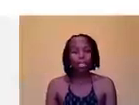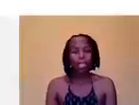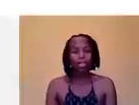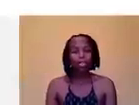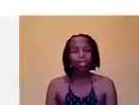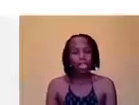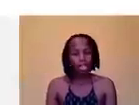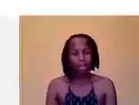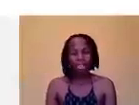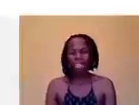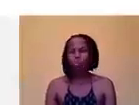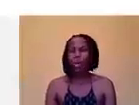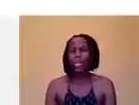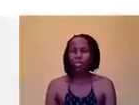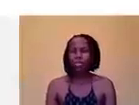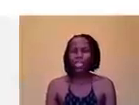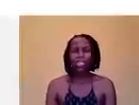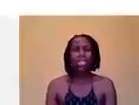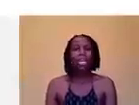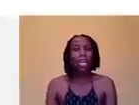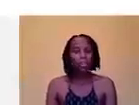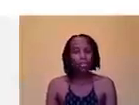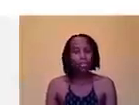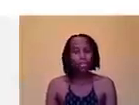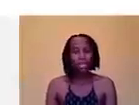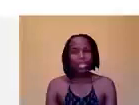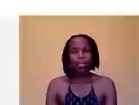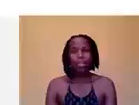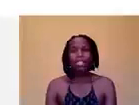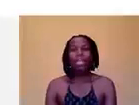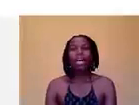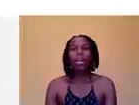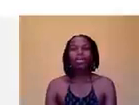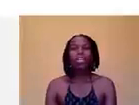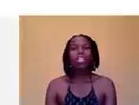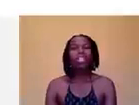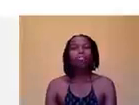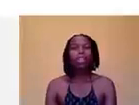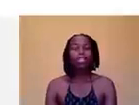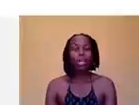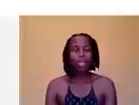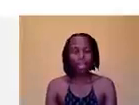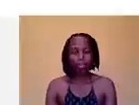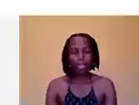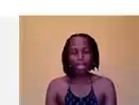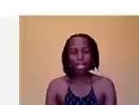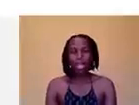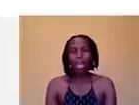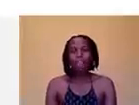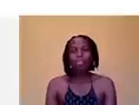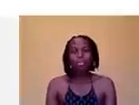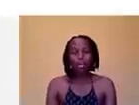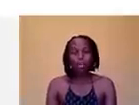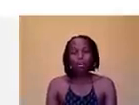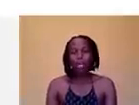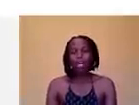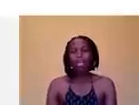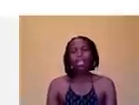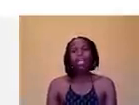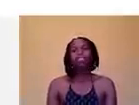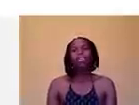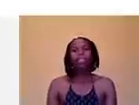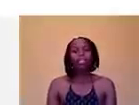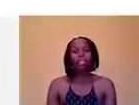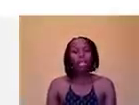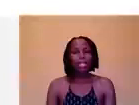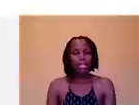the importance of assignments and why students have to do assignments and how you can submit your assignments. And remember, we are